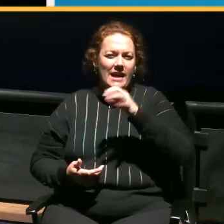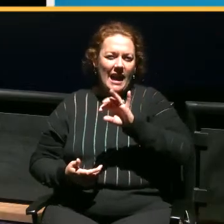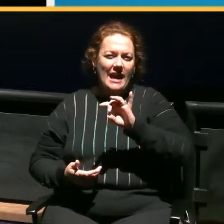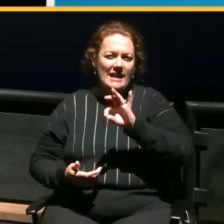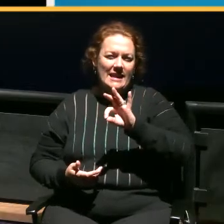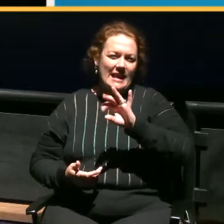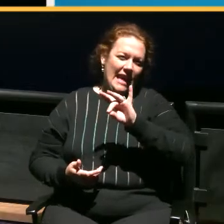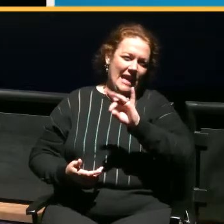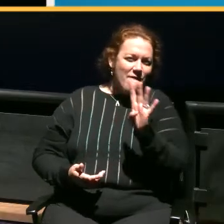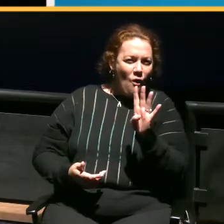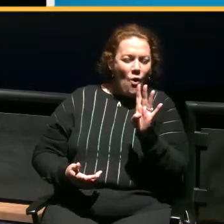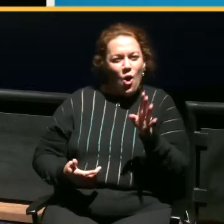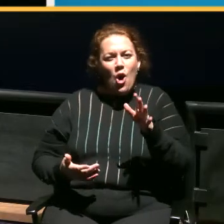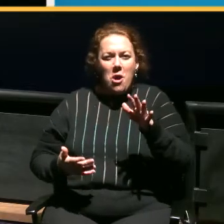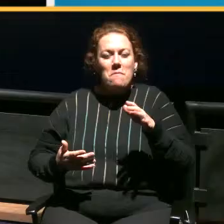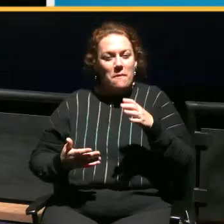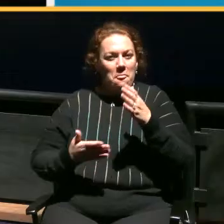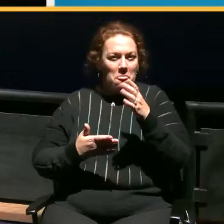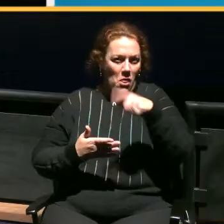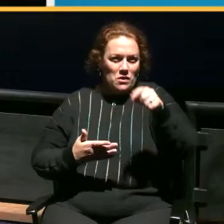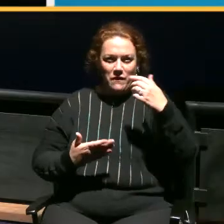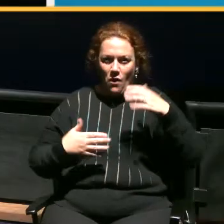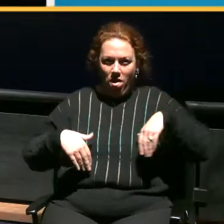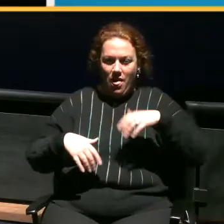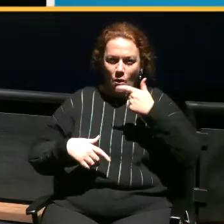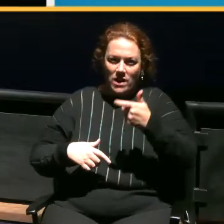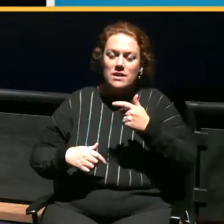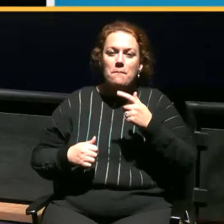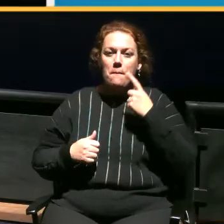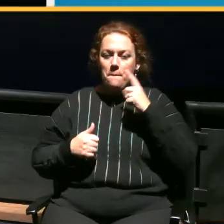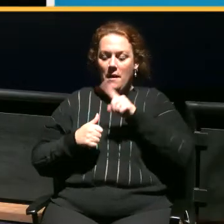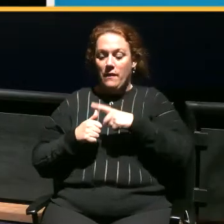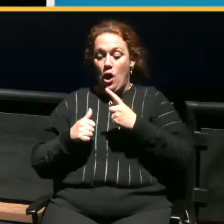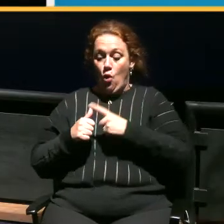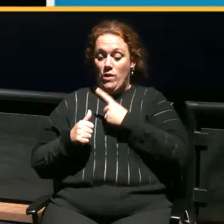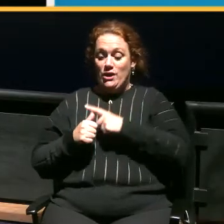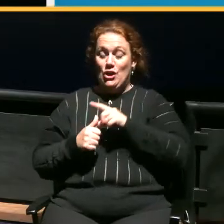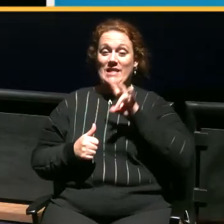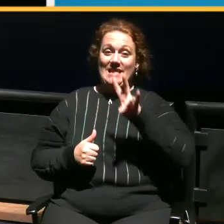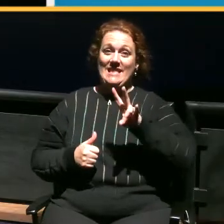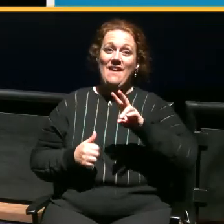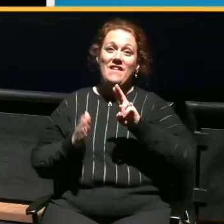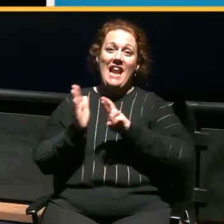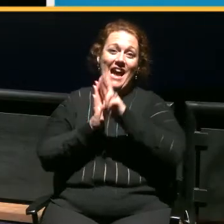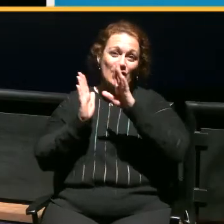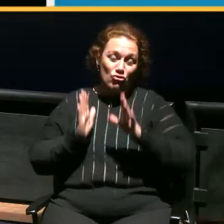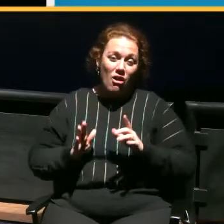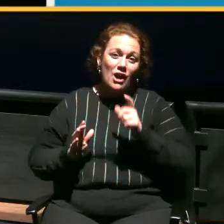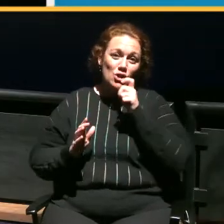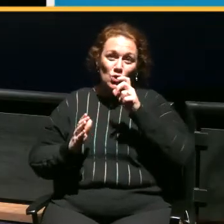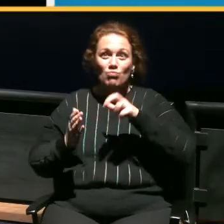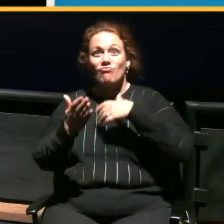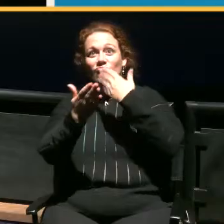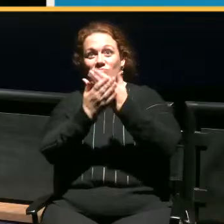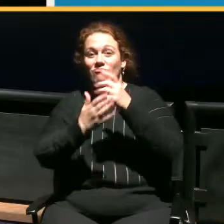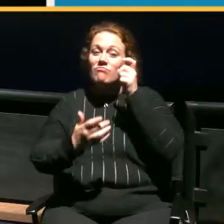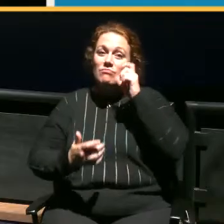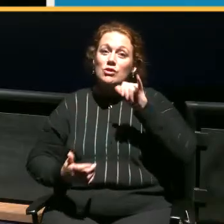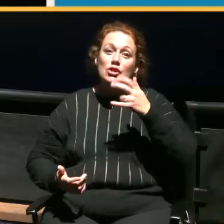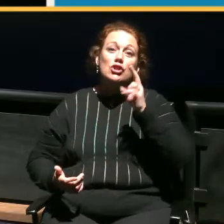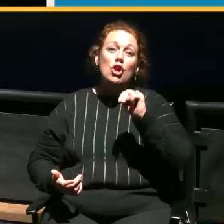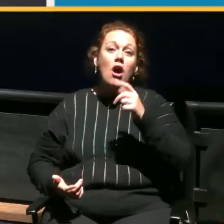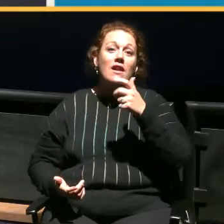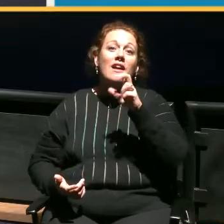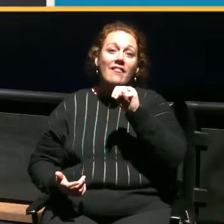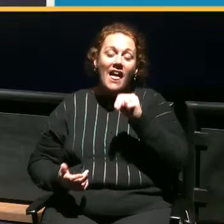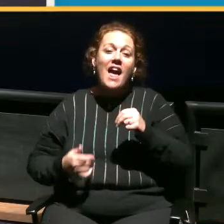about for those of you who don't know, it's about the original 7 astronauts and the test pilots that came before them. John Glenn is very prominently